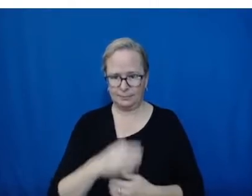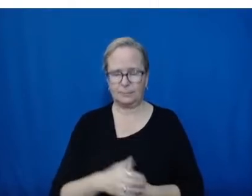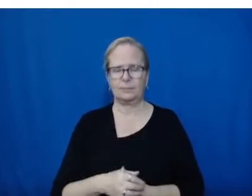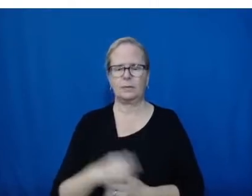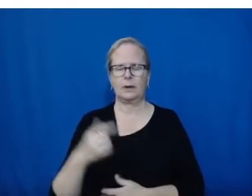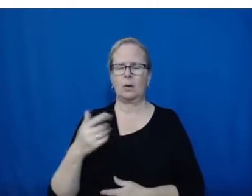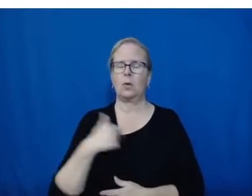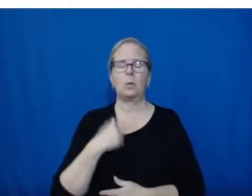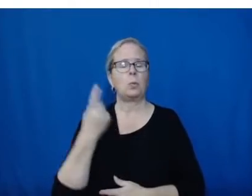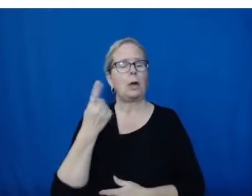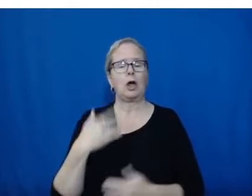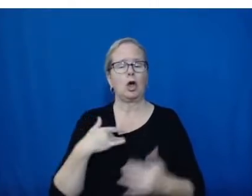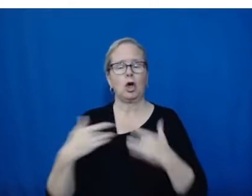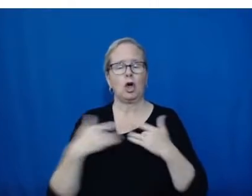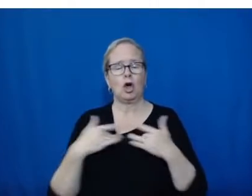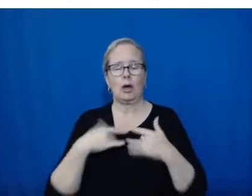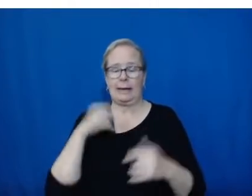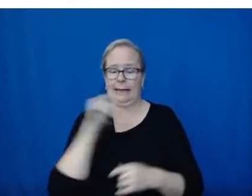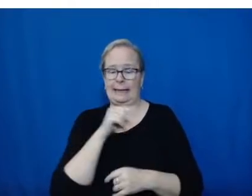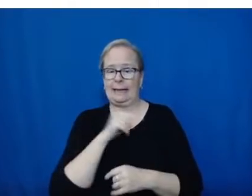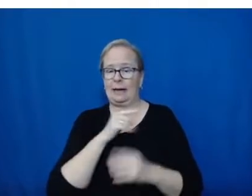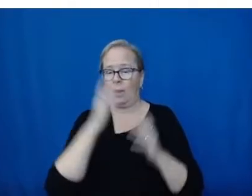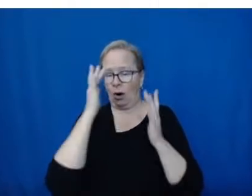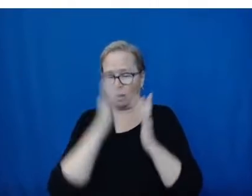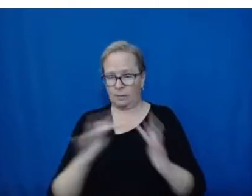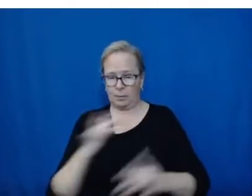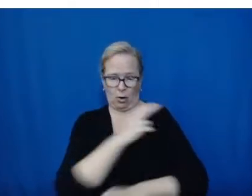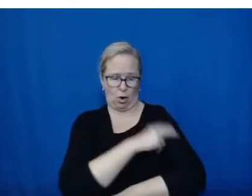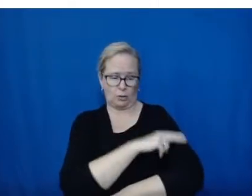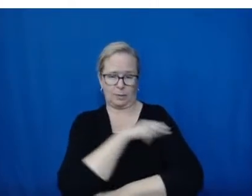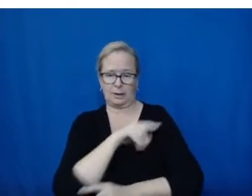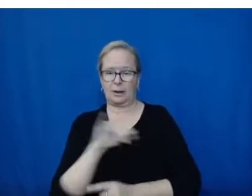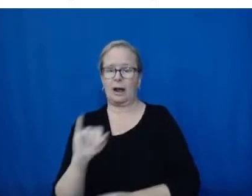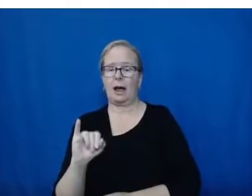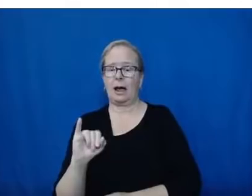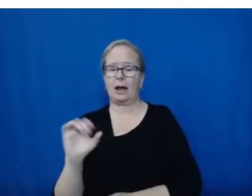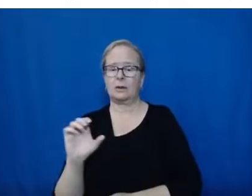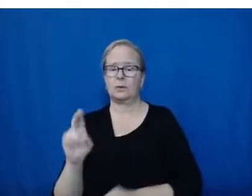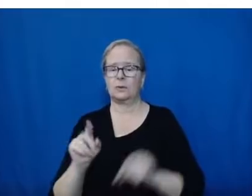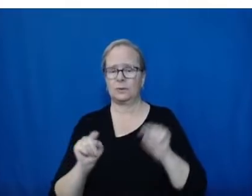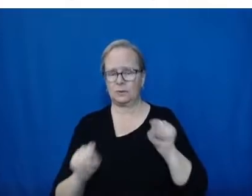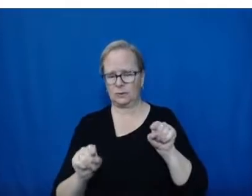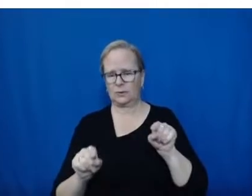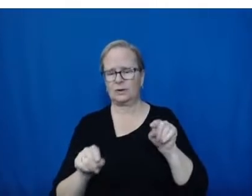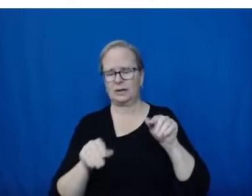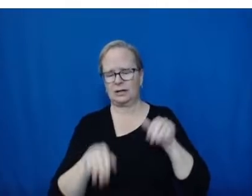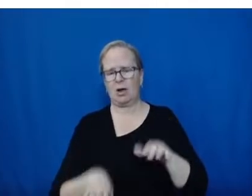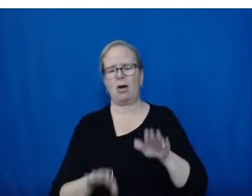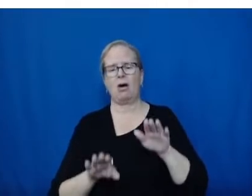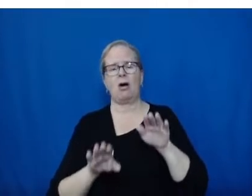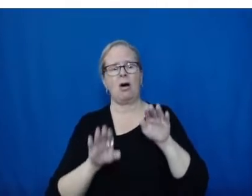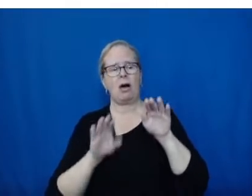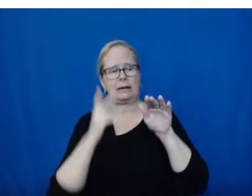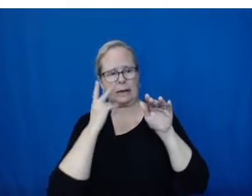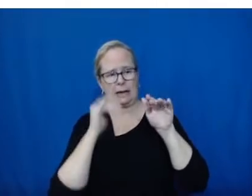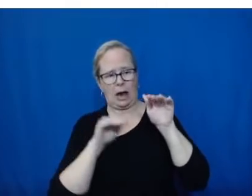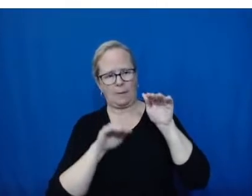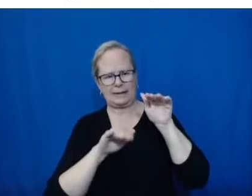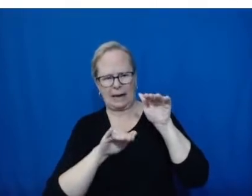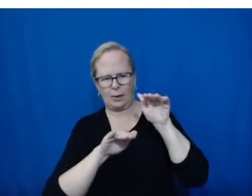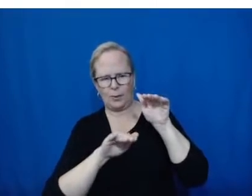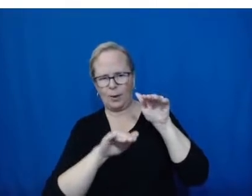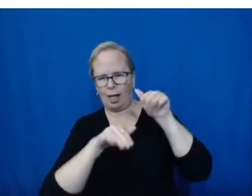The next concern is hospitalizations and ICUs. As you can see, both of them have plateaued